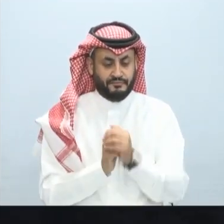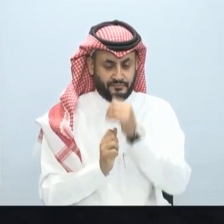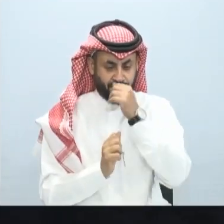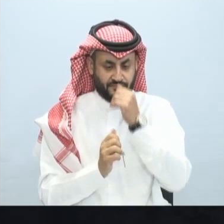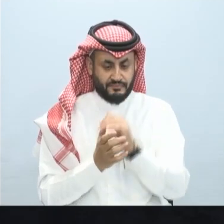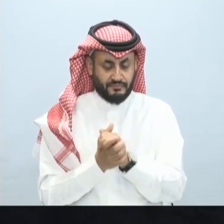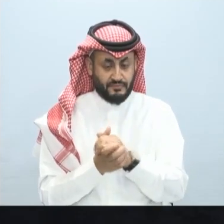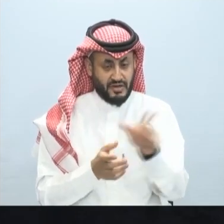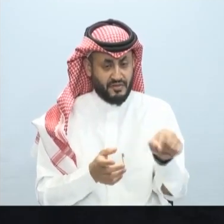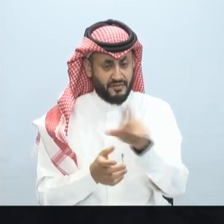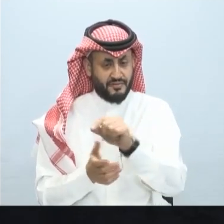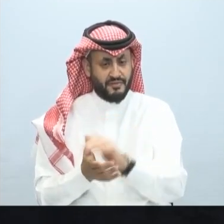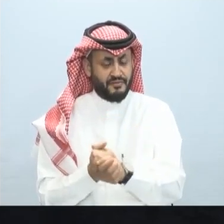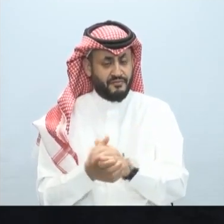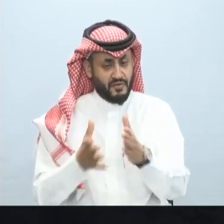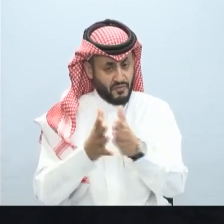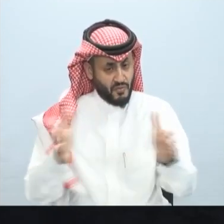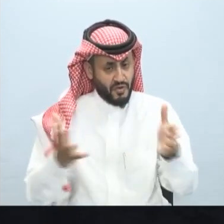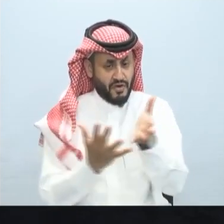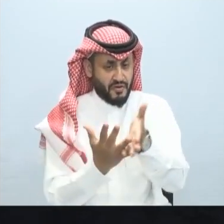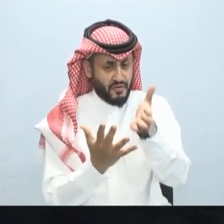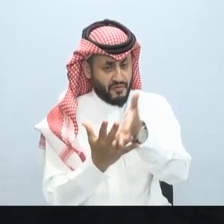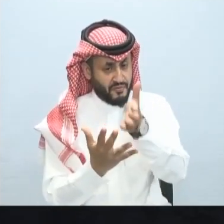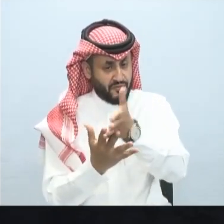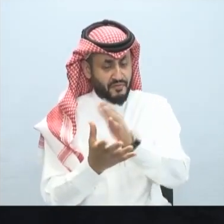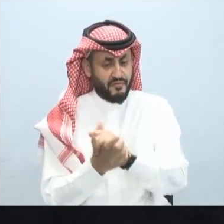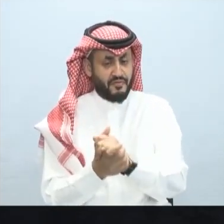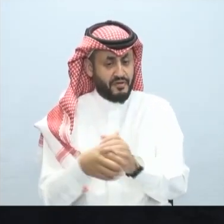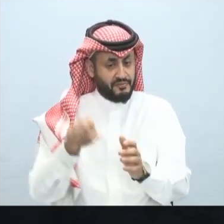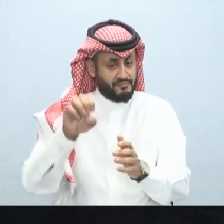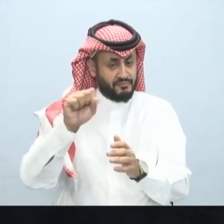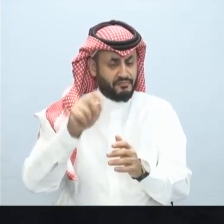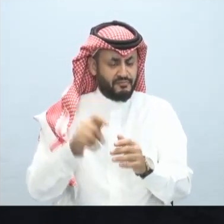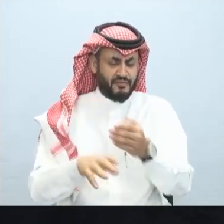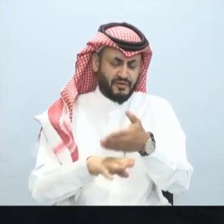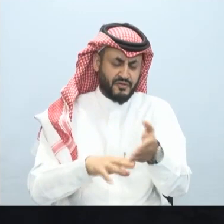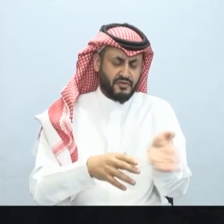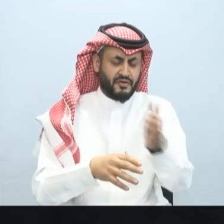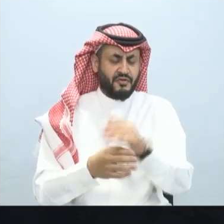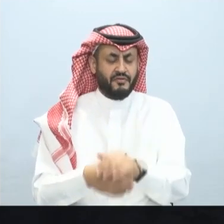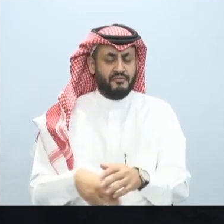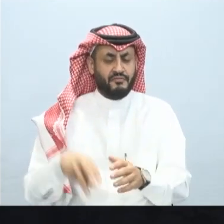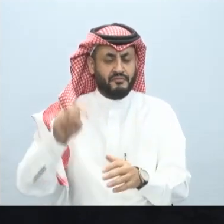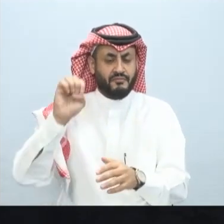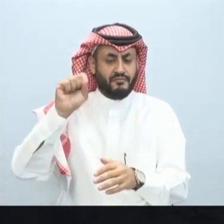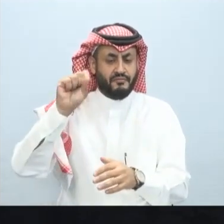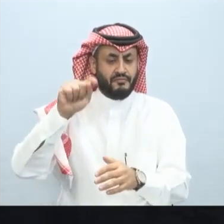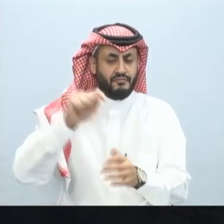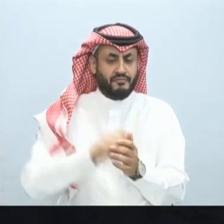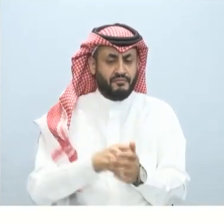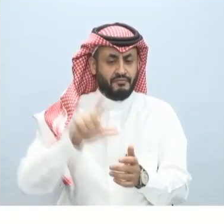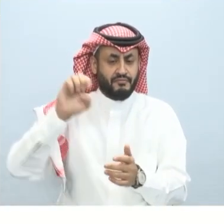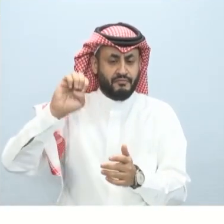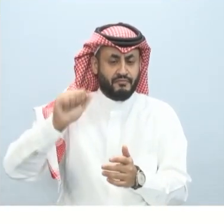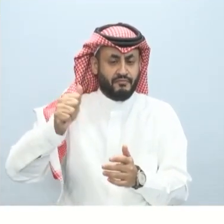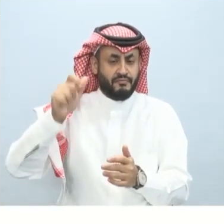have here, it's the same idea of long adjectives, but instead of using more and less, we have here most and least. For example, we